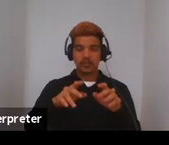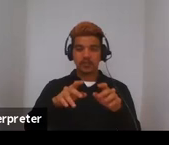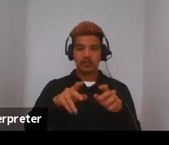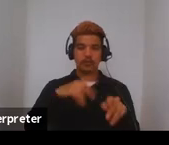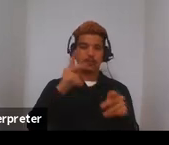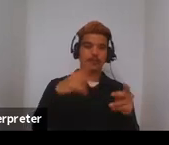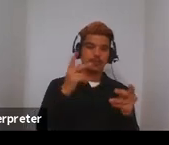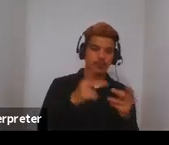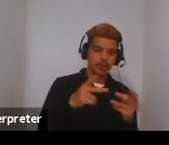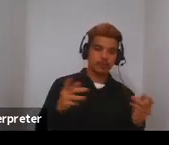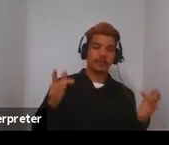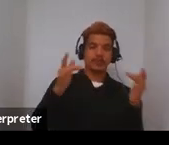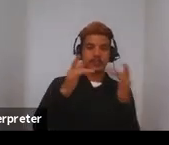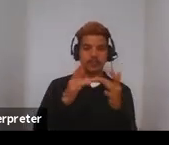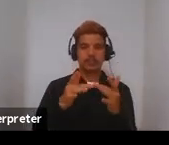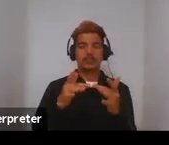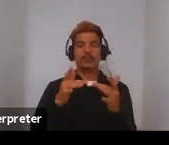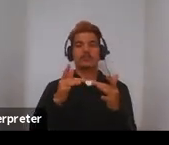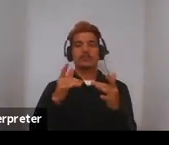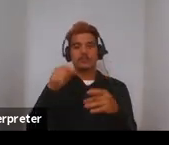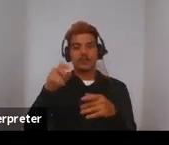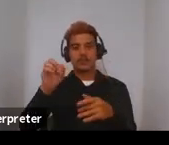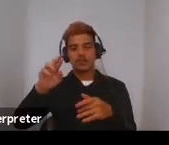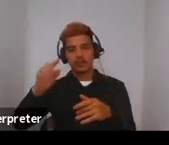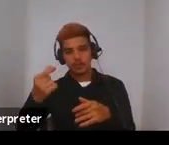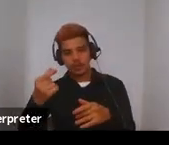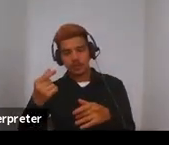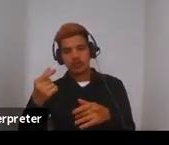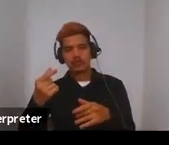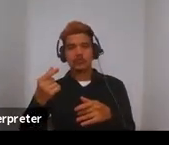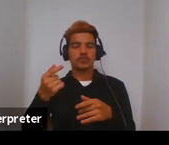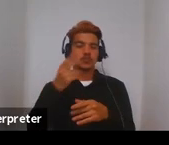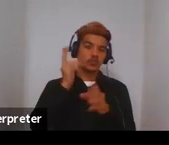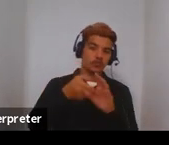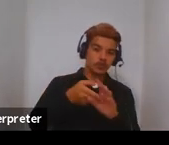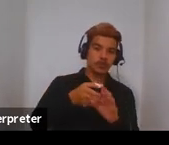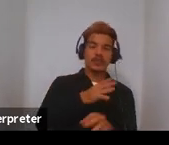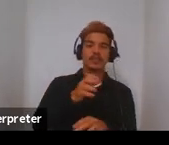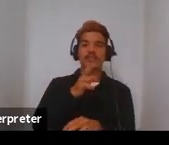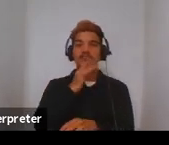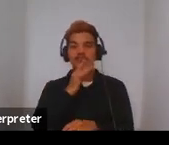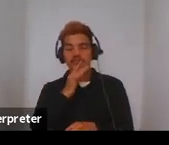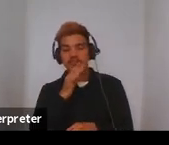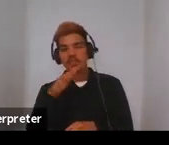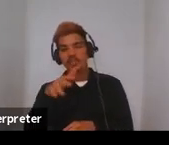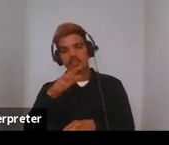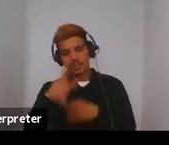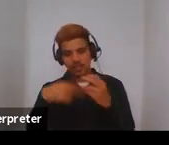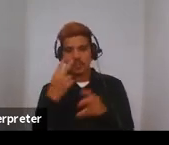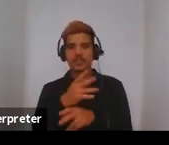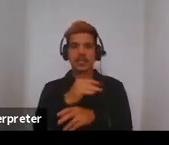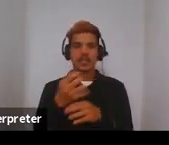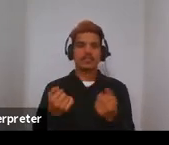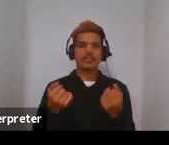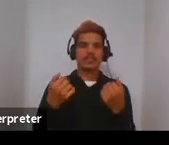preventconnect.org. Great thing, Glisterv to join to talk about these kind of things. Plus they have a lot